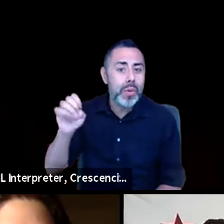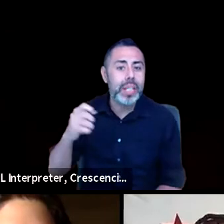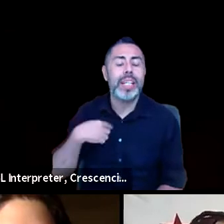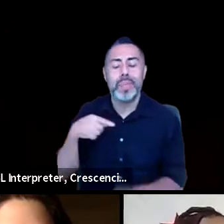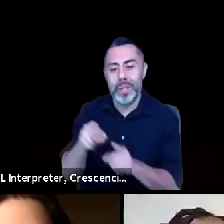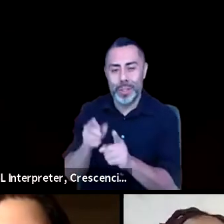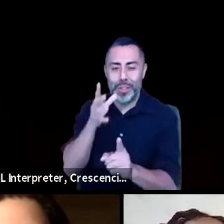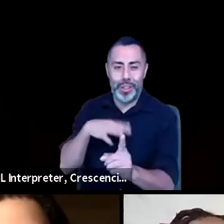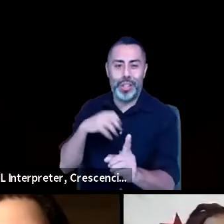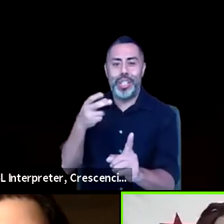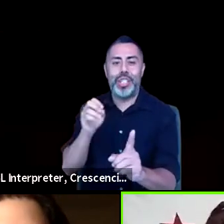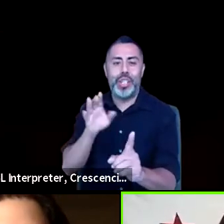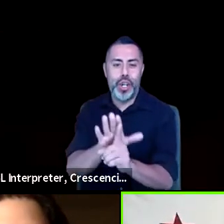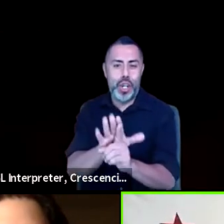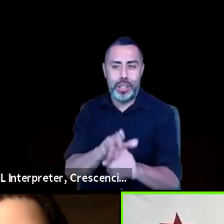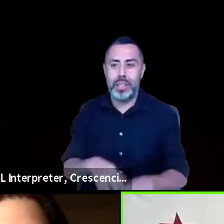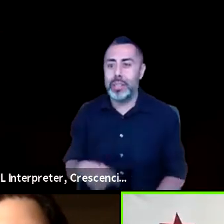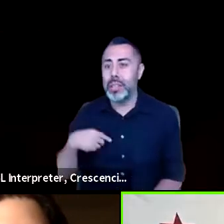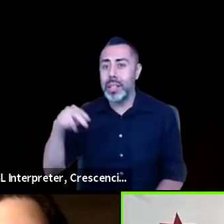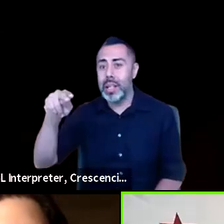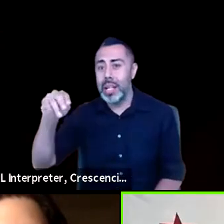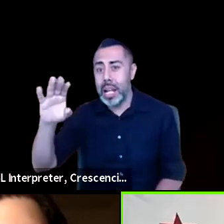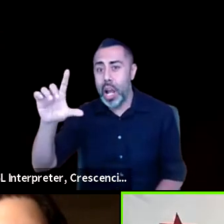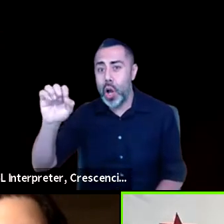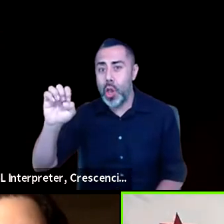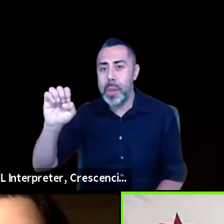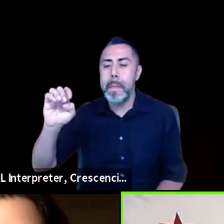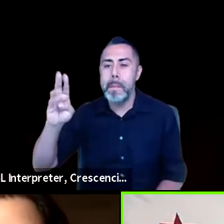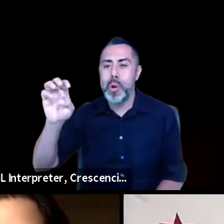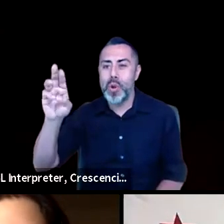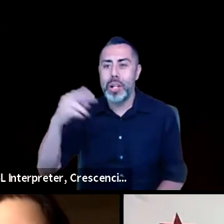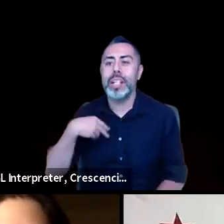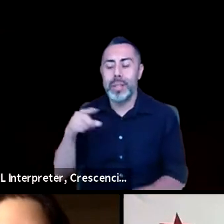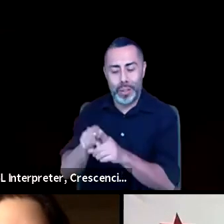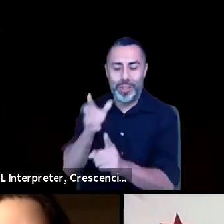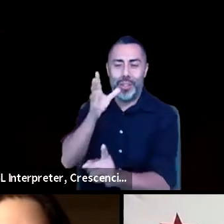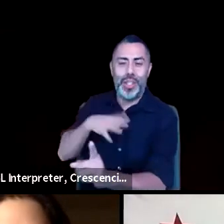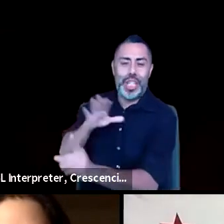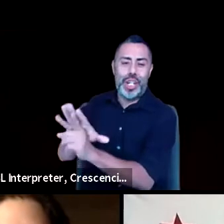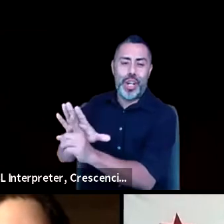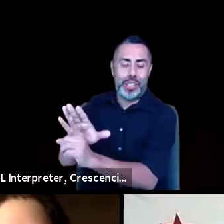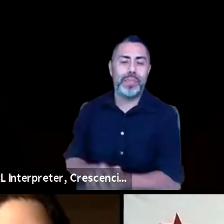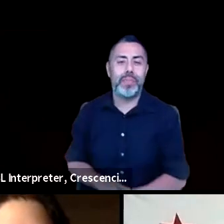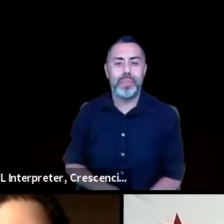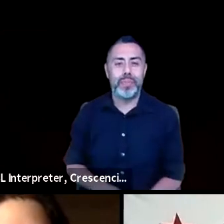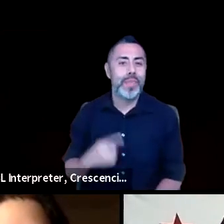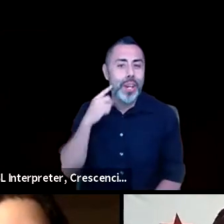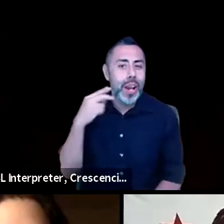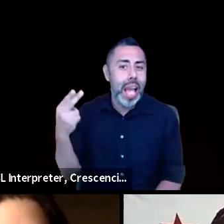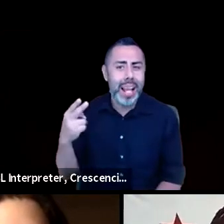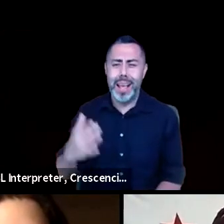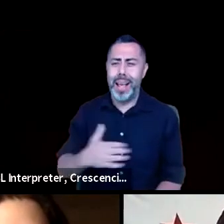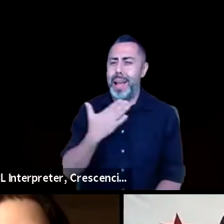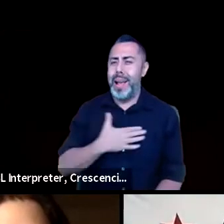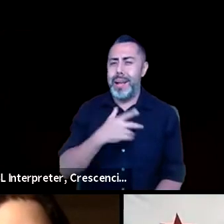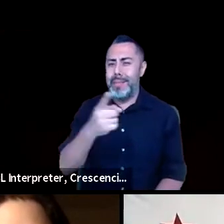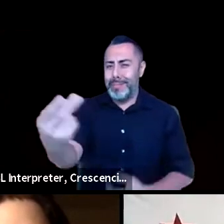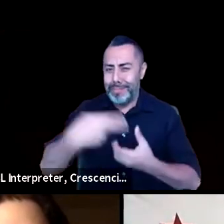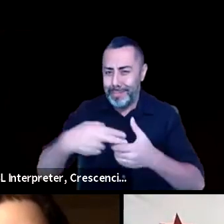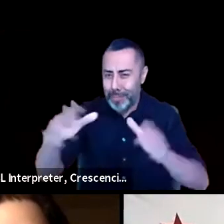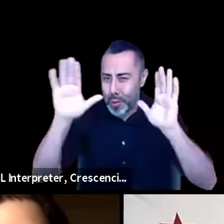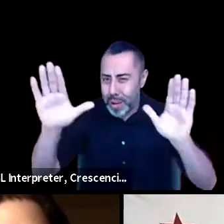hers. Nicole Brewer, she, her, hers. Beautiful. We are so glad you've joined us. Today, we are exploring how artists